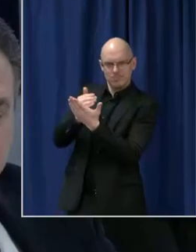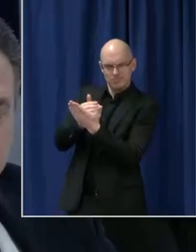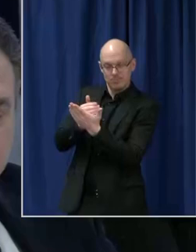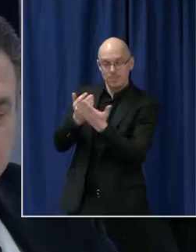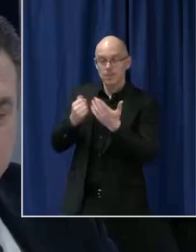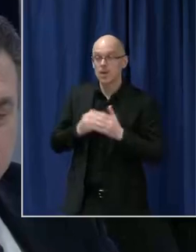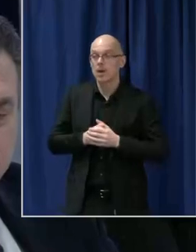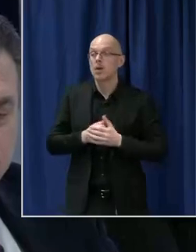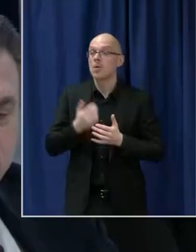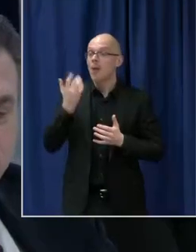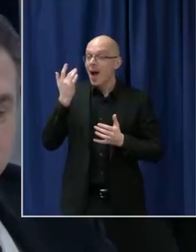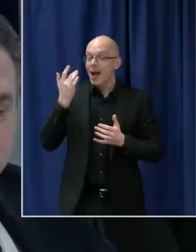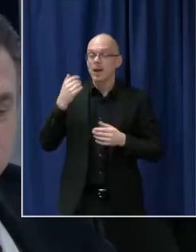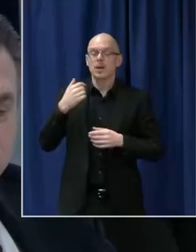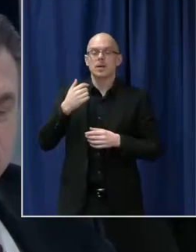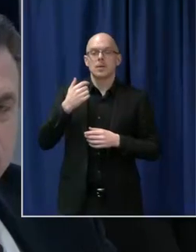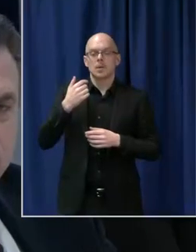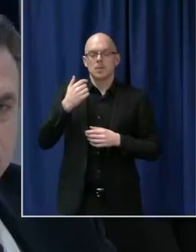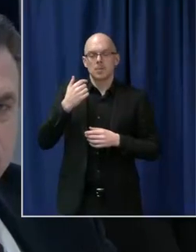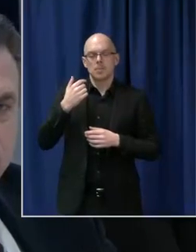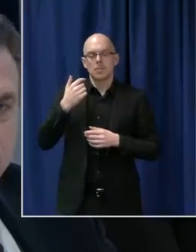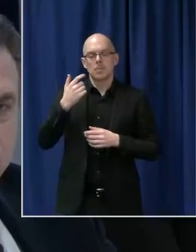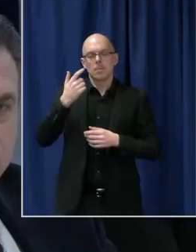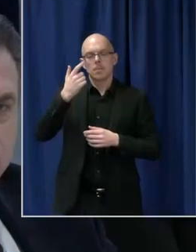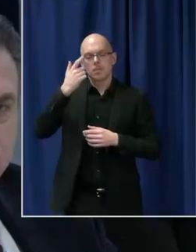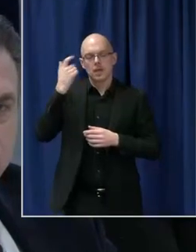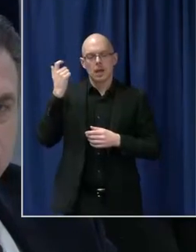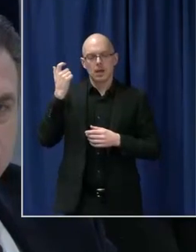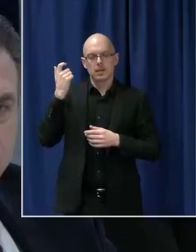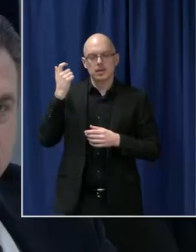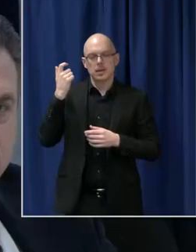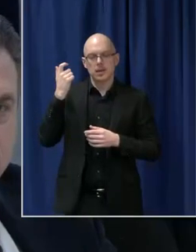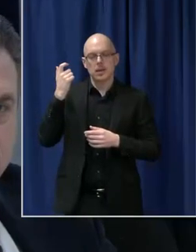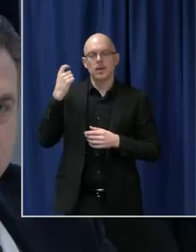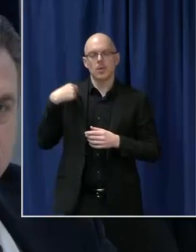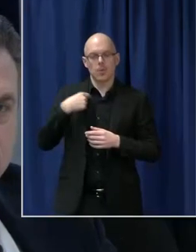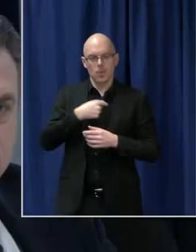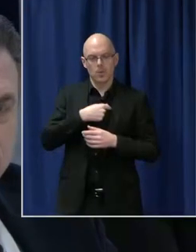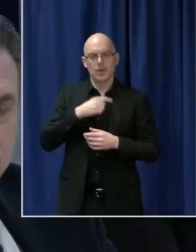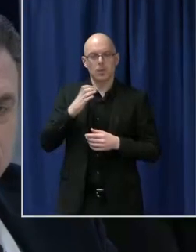a similar benefit for captions or for